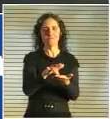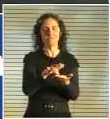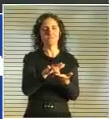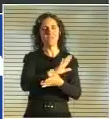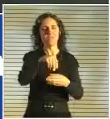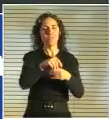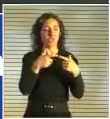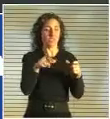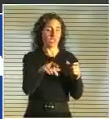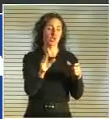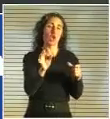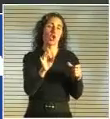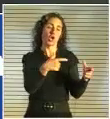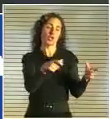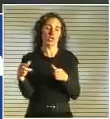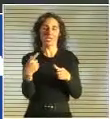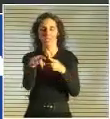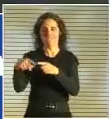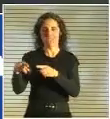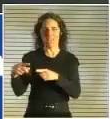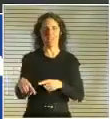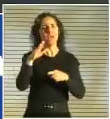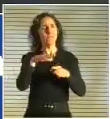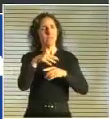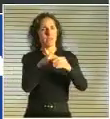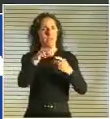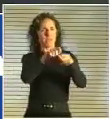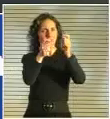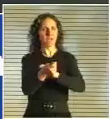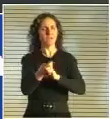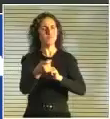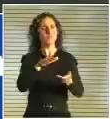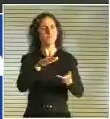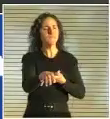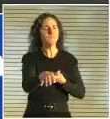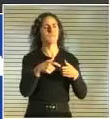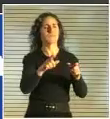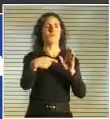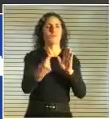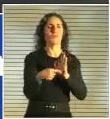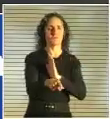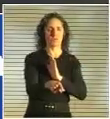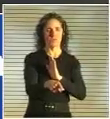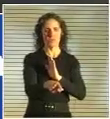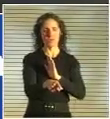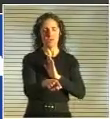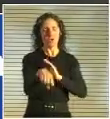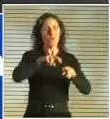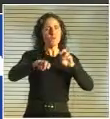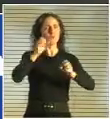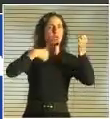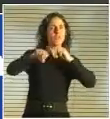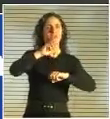drive sector-wide change. And take joint actions on a shared problem or opportunity. Typically,